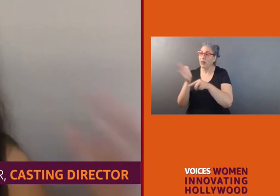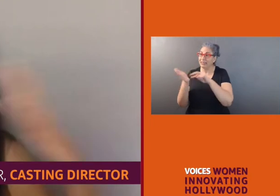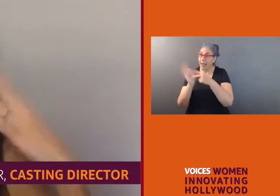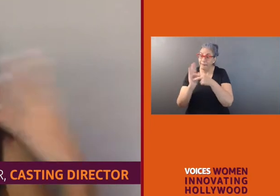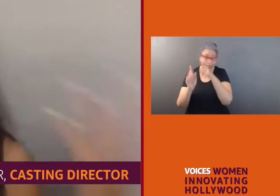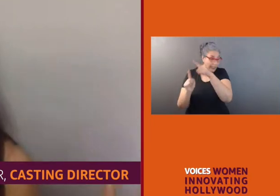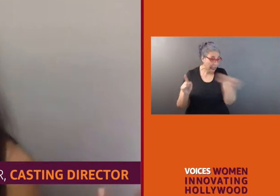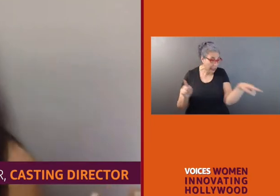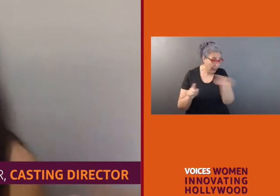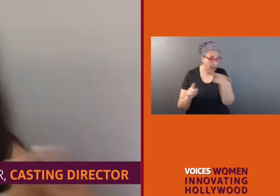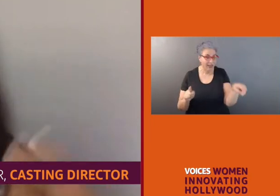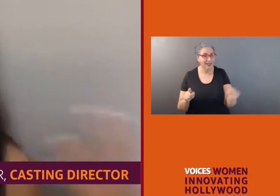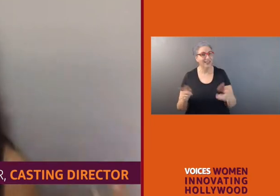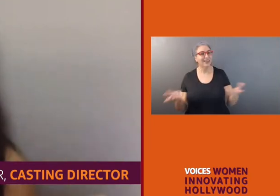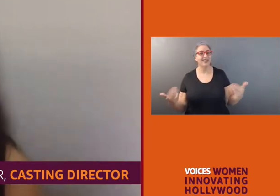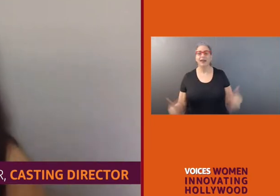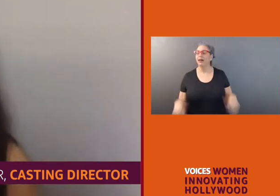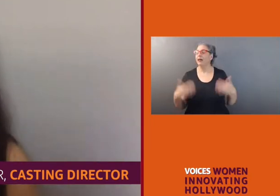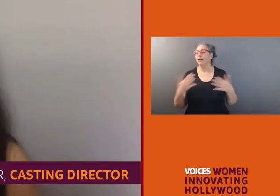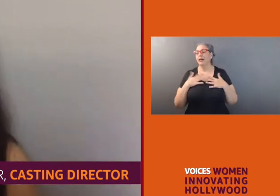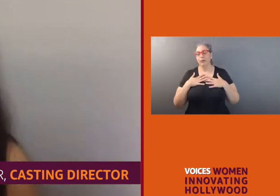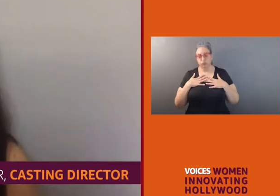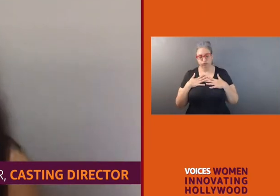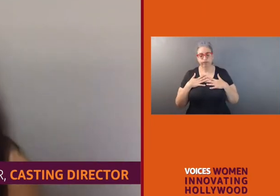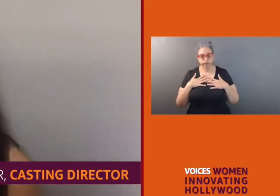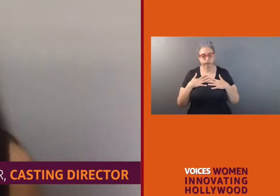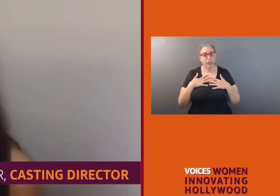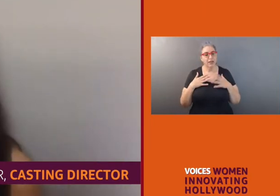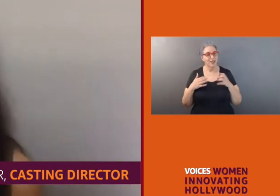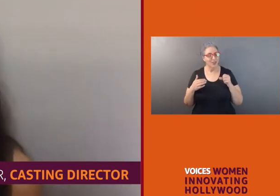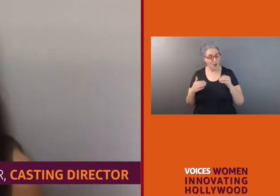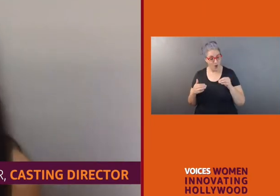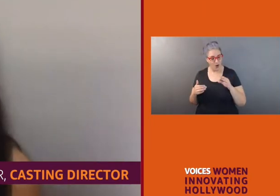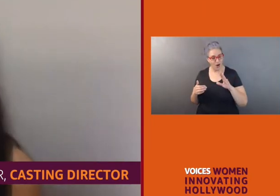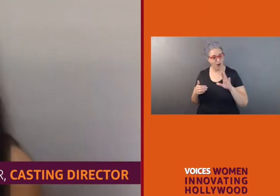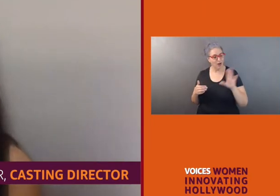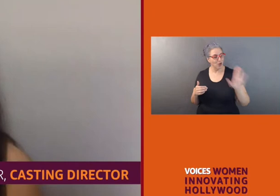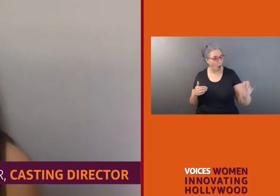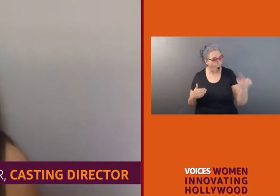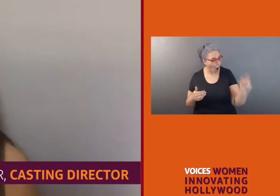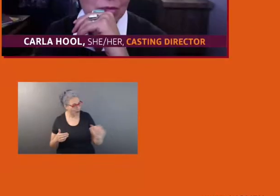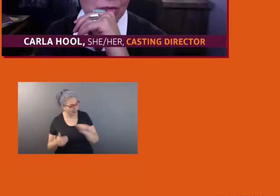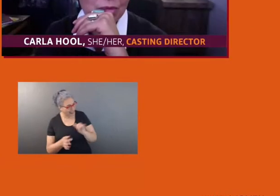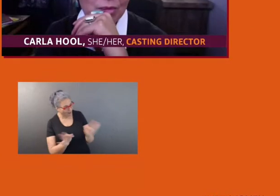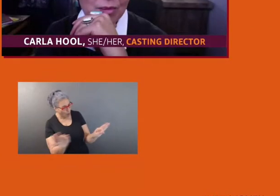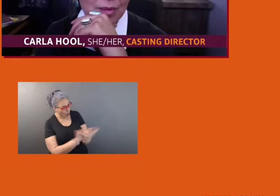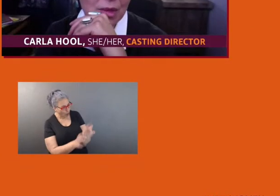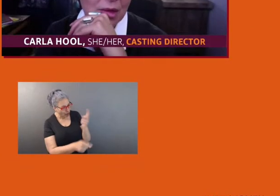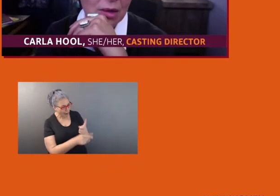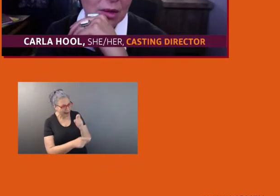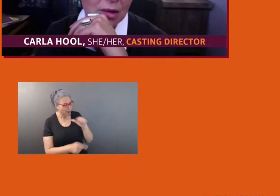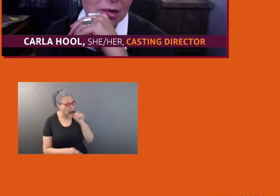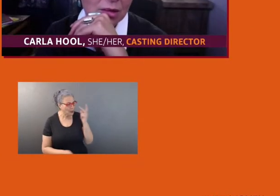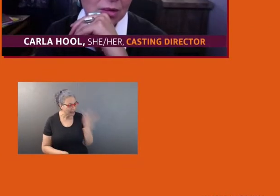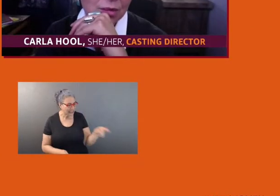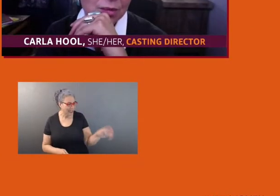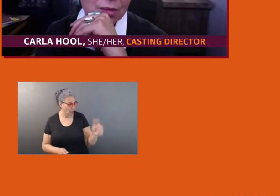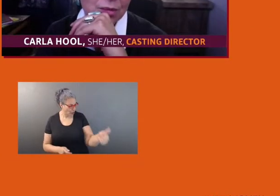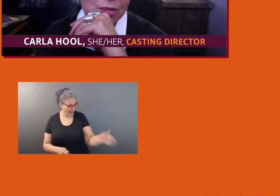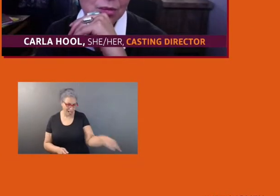do to your, you know, sense of self-worth, right? And then looking